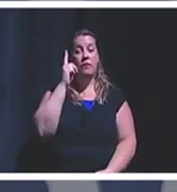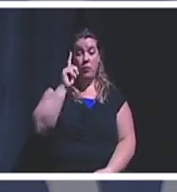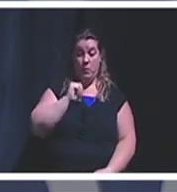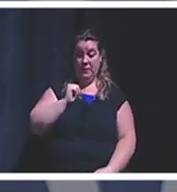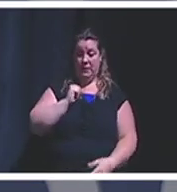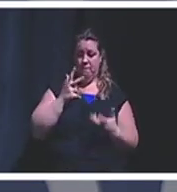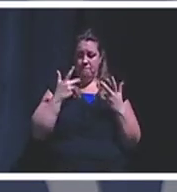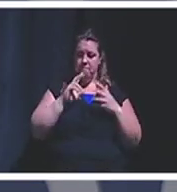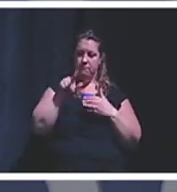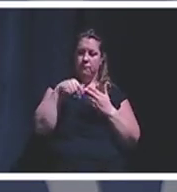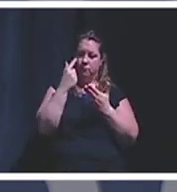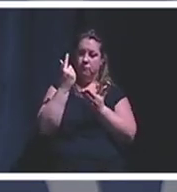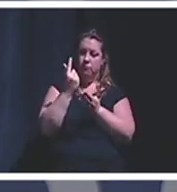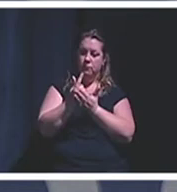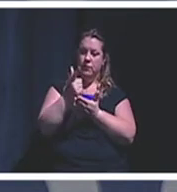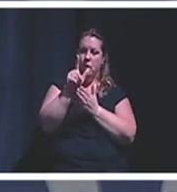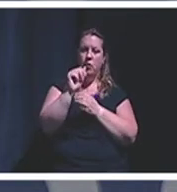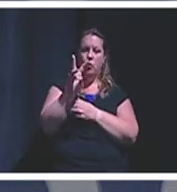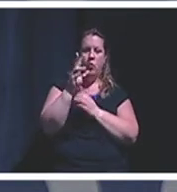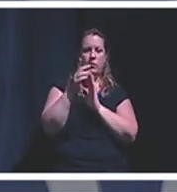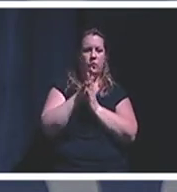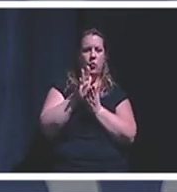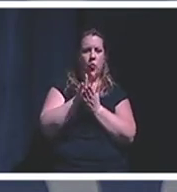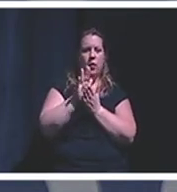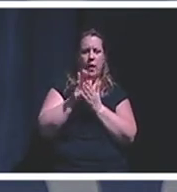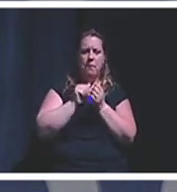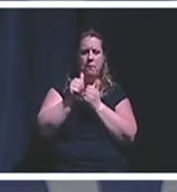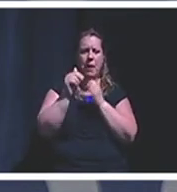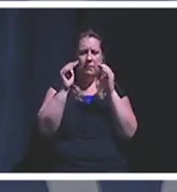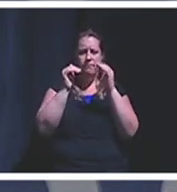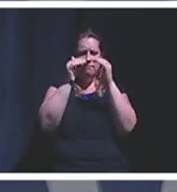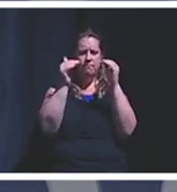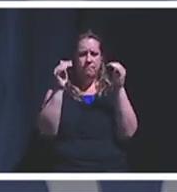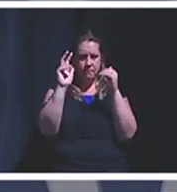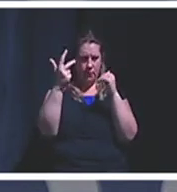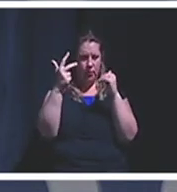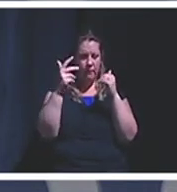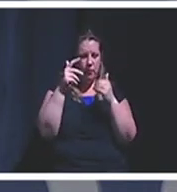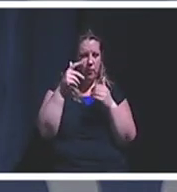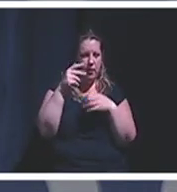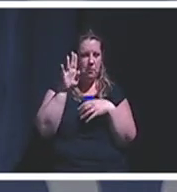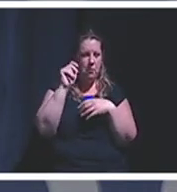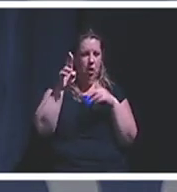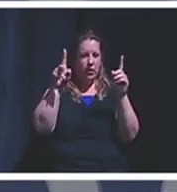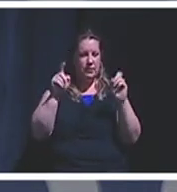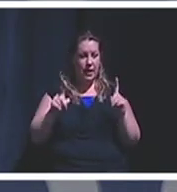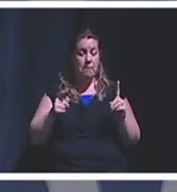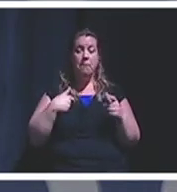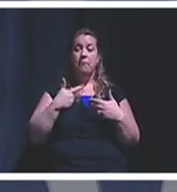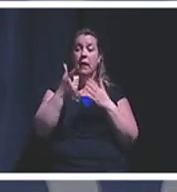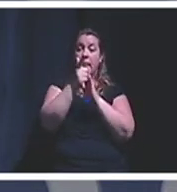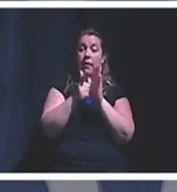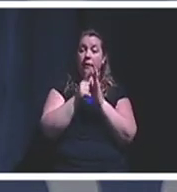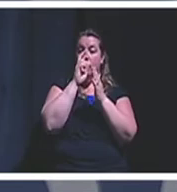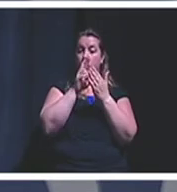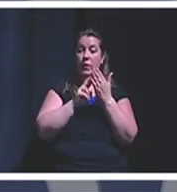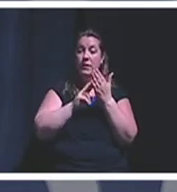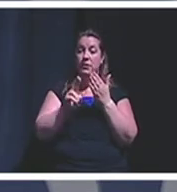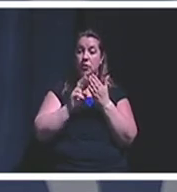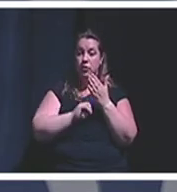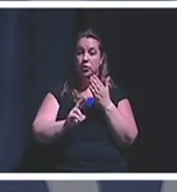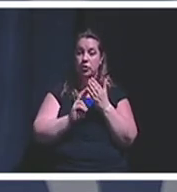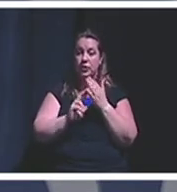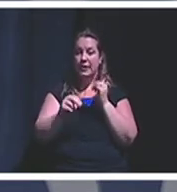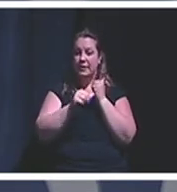law school and passing the bar examination, my first job was as a legal research assistant with the Industrial Relations